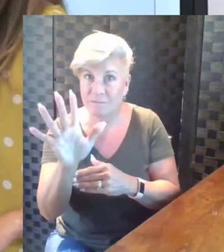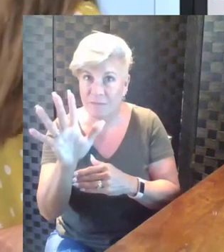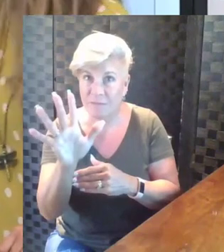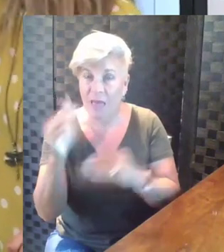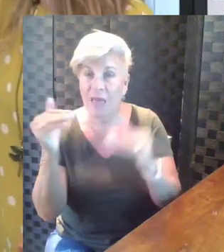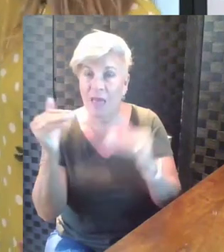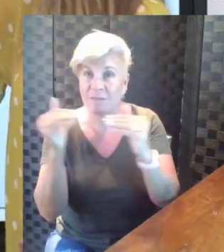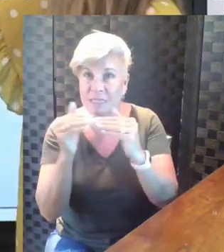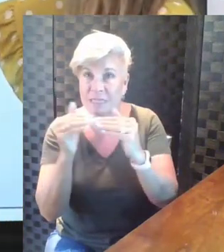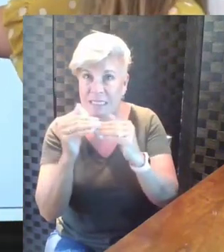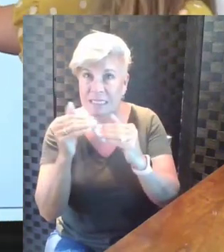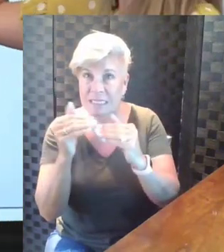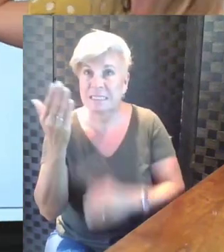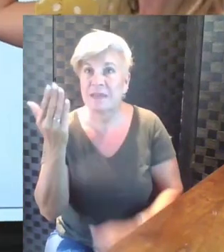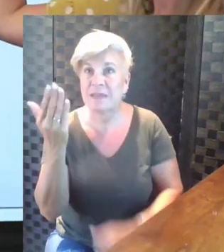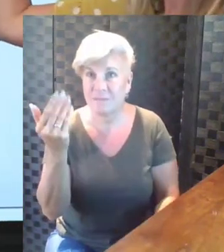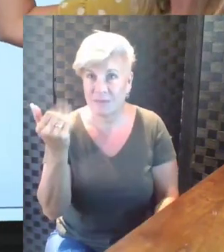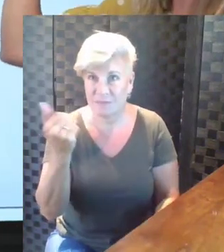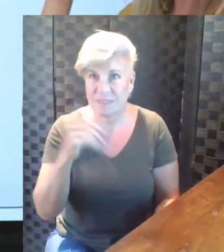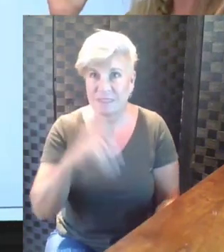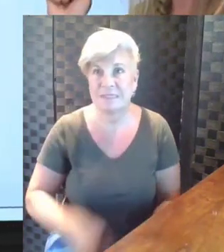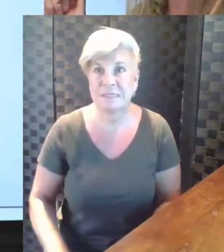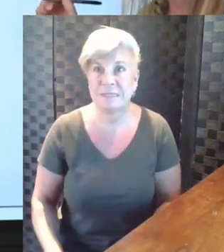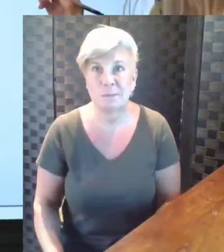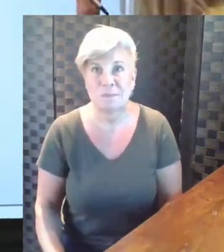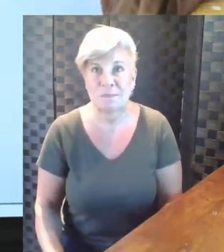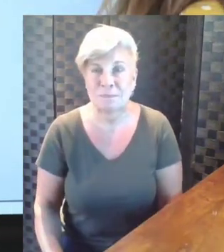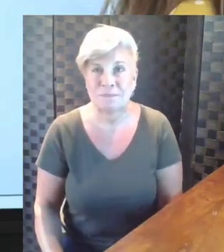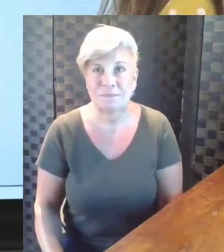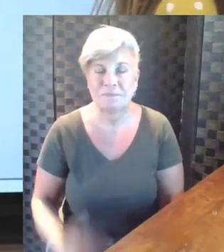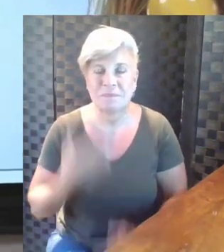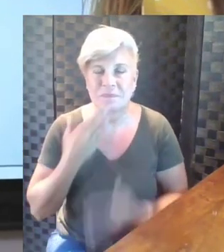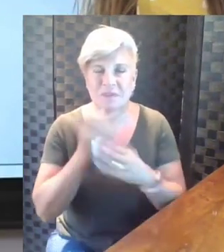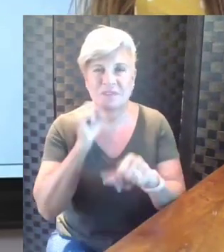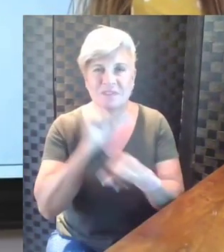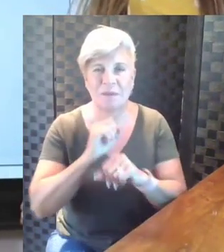and 5 is 15. Very good.